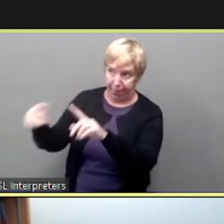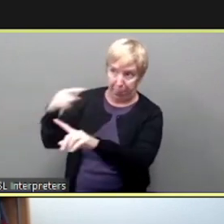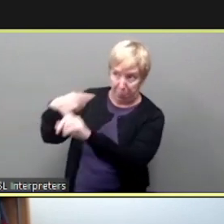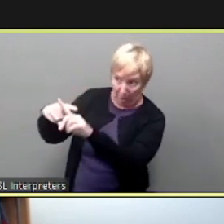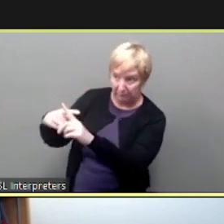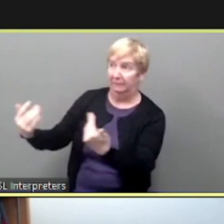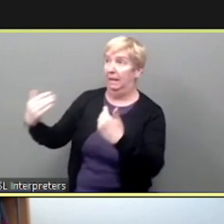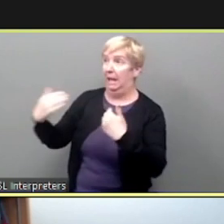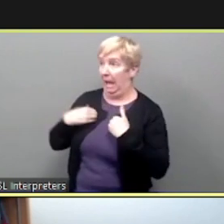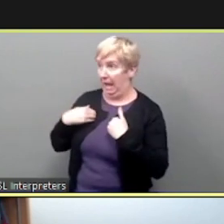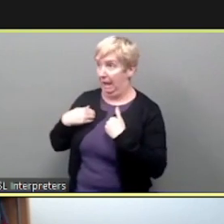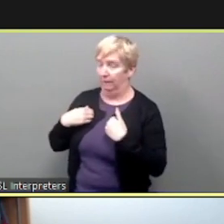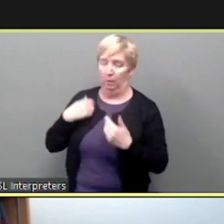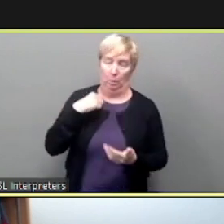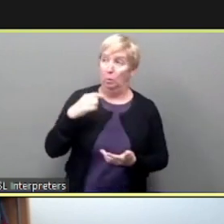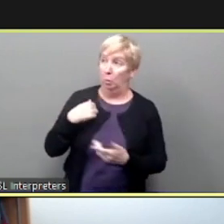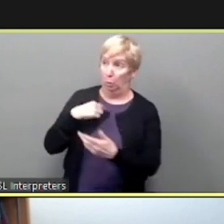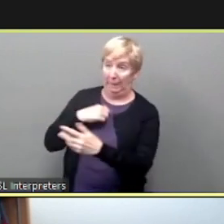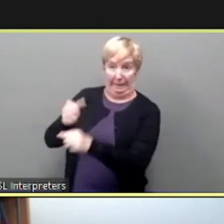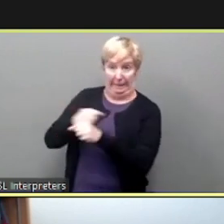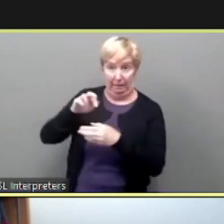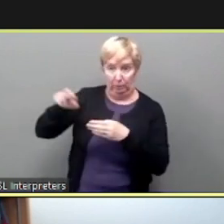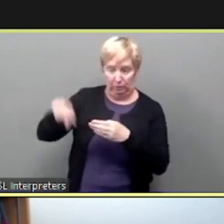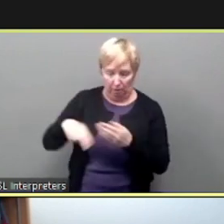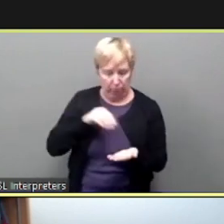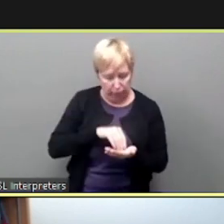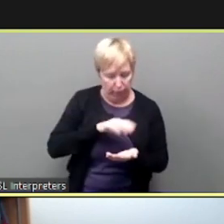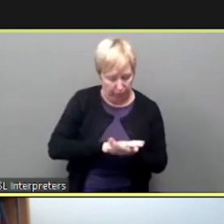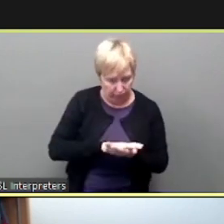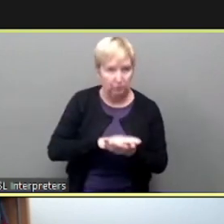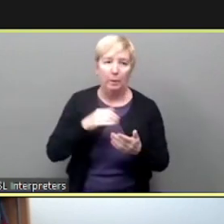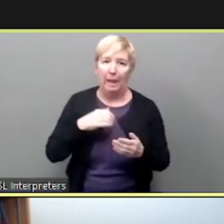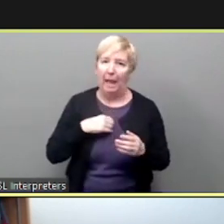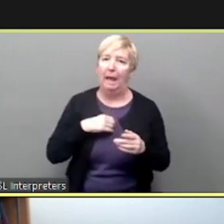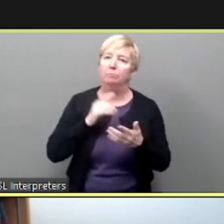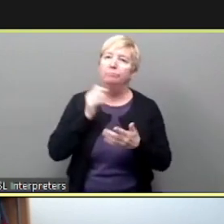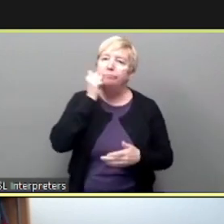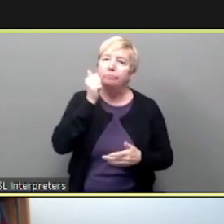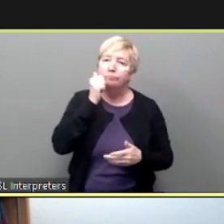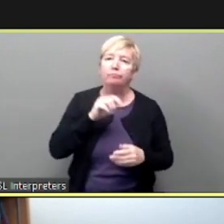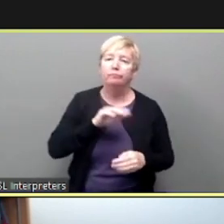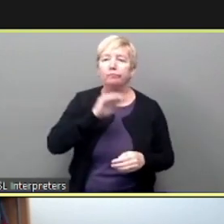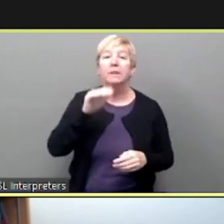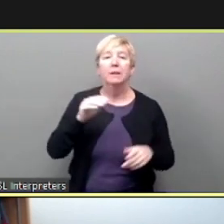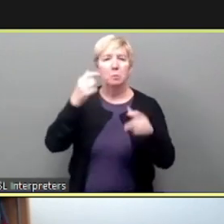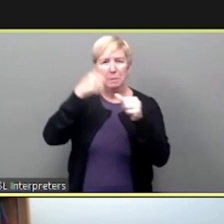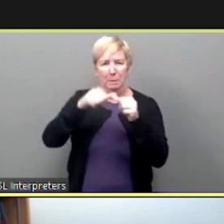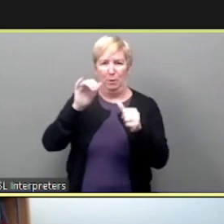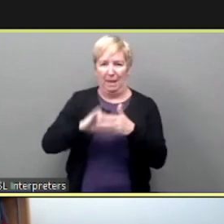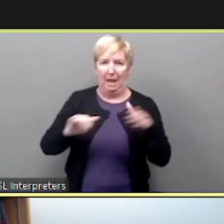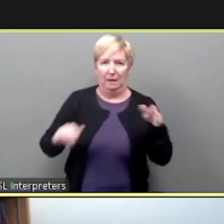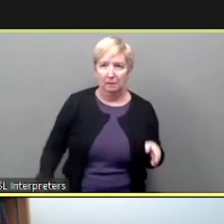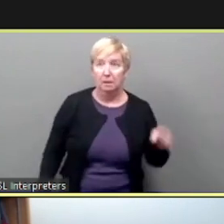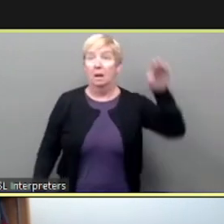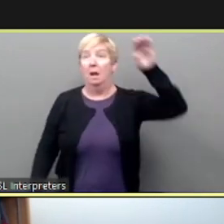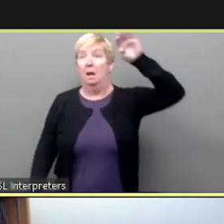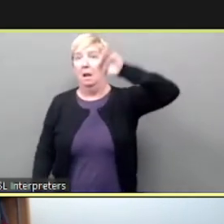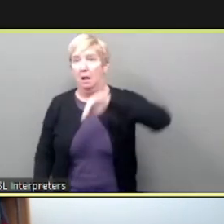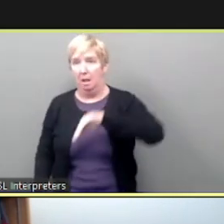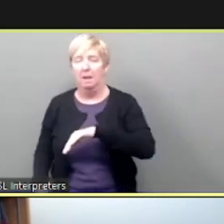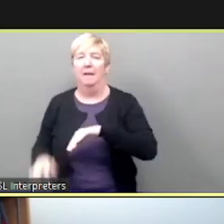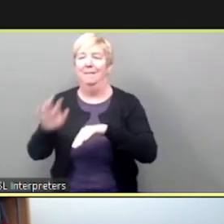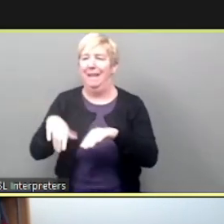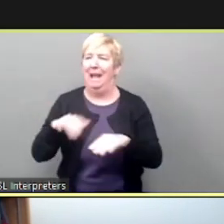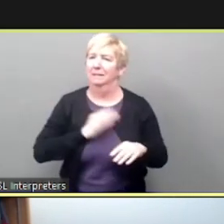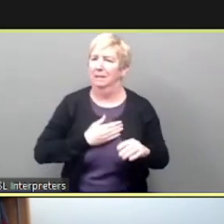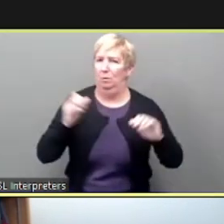or person. And we plot these out over time. And what you see, the big mountain in the middle of the slide, is our very large